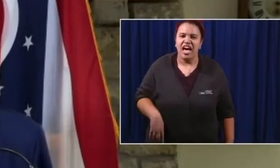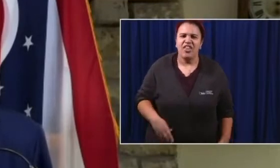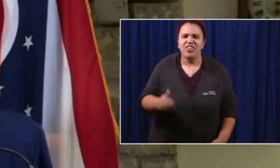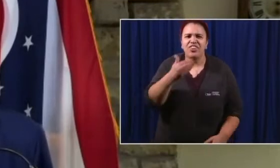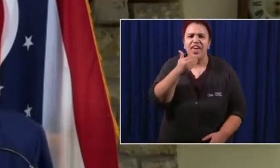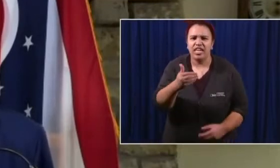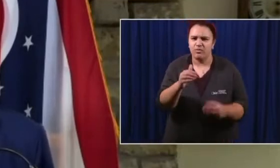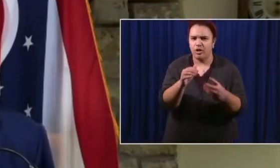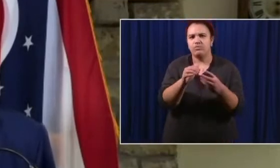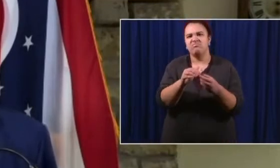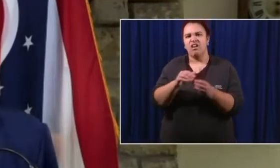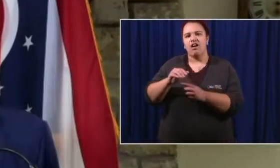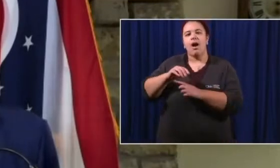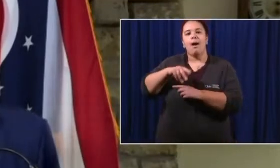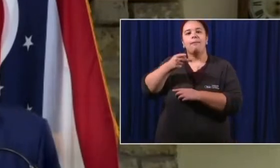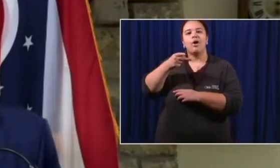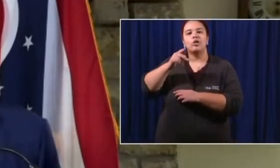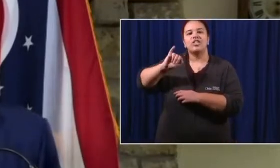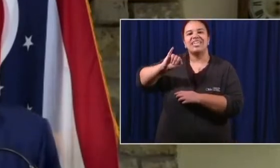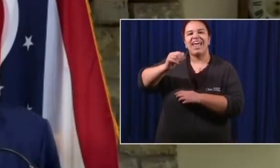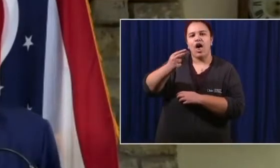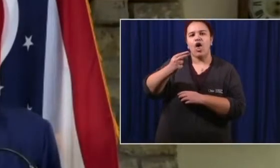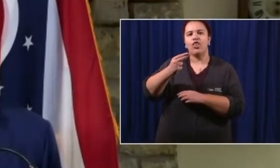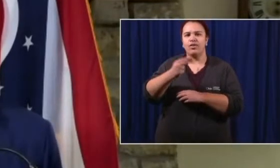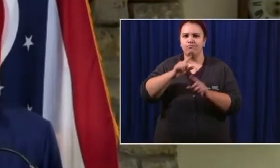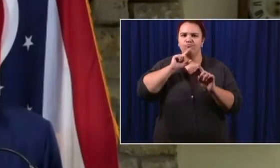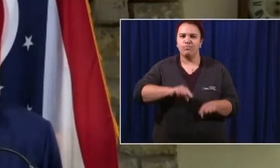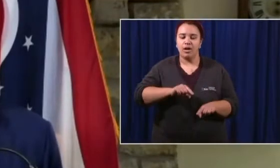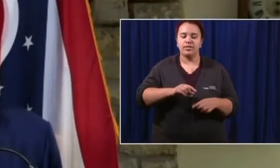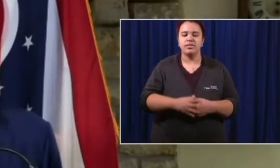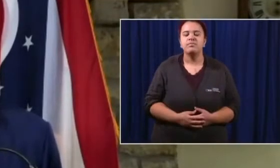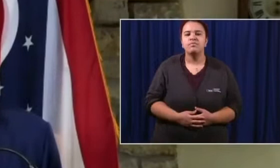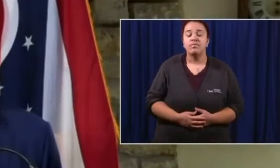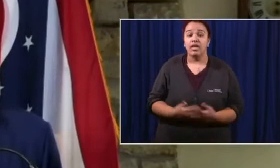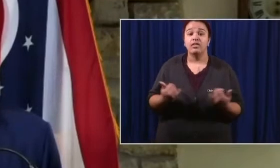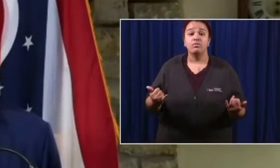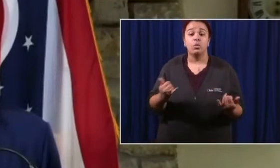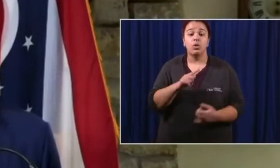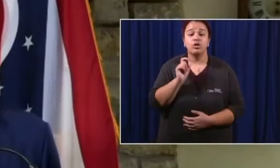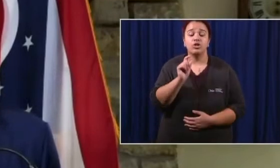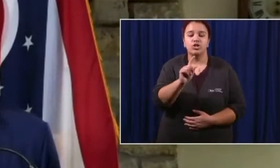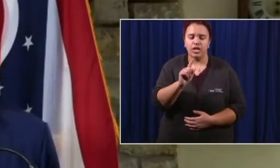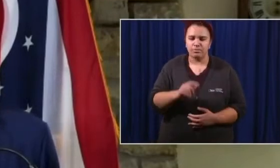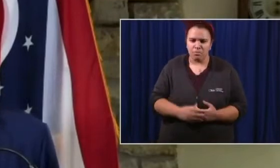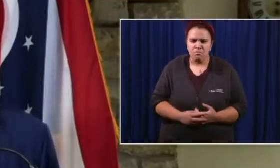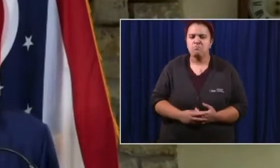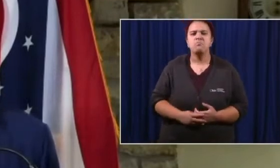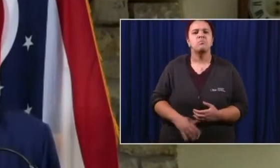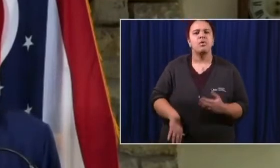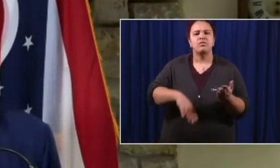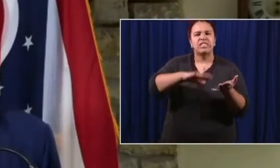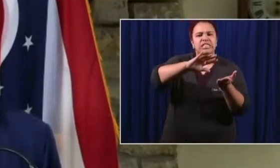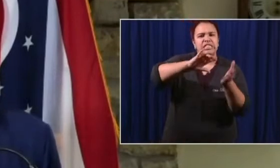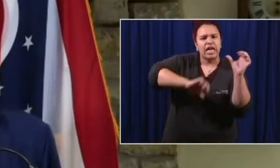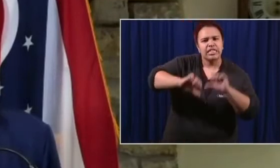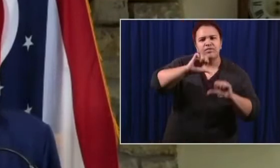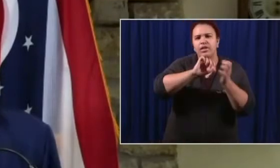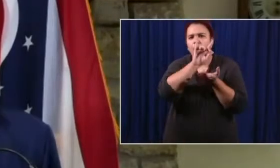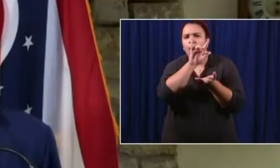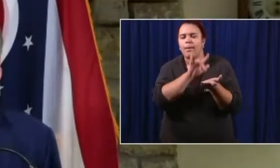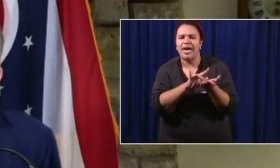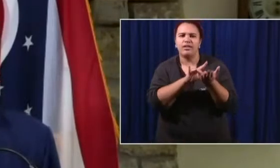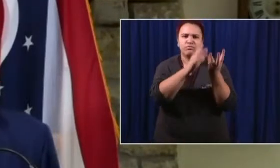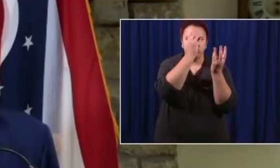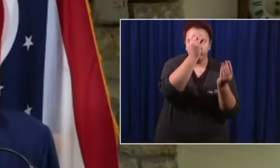Very tough question for you today. People who believe legitimate scientific, medical, and data sources that are different than